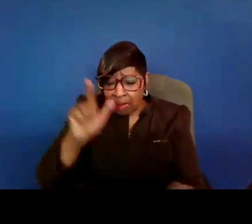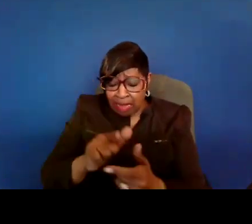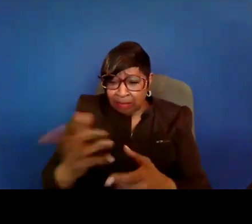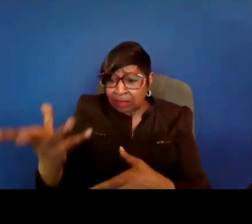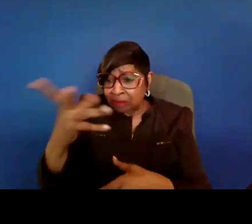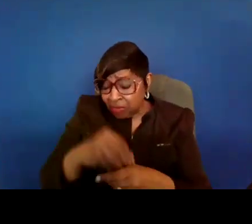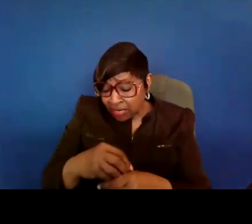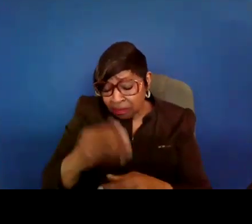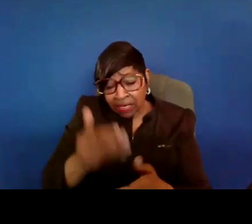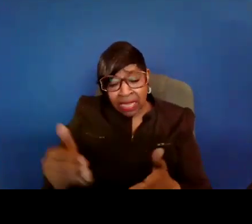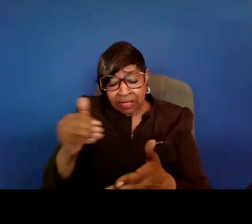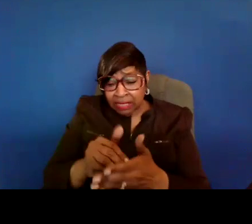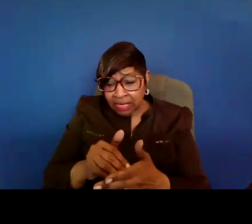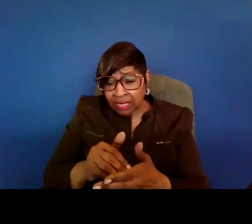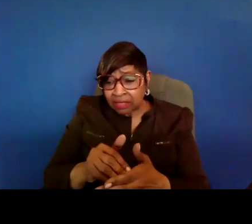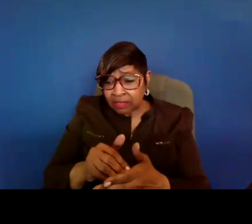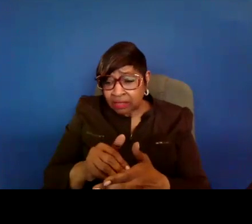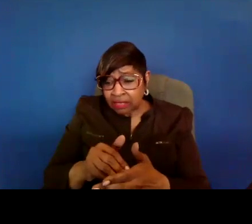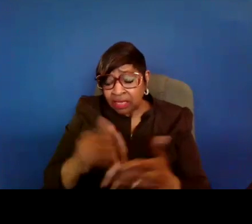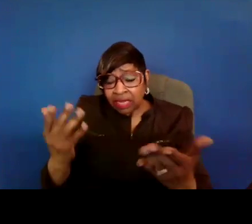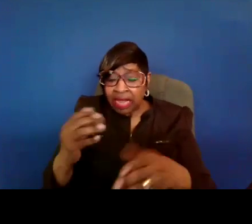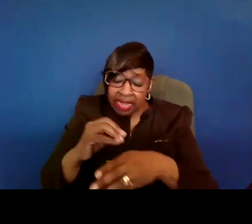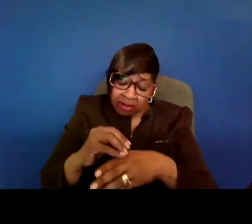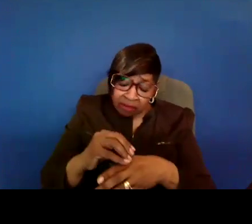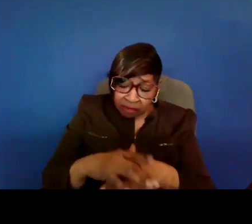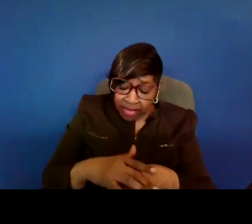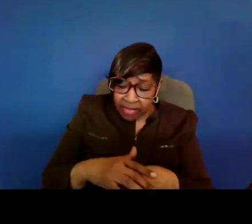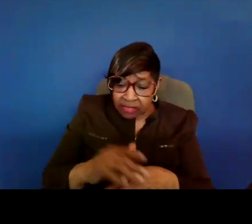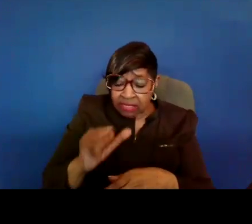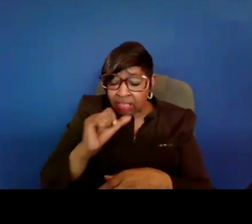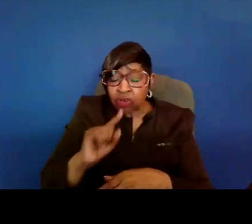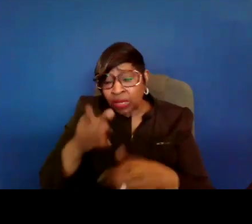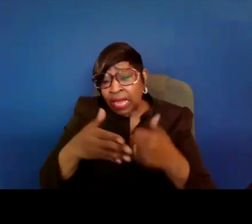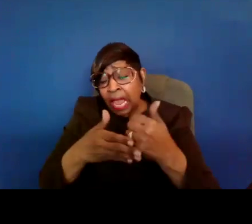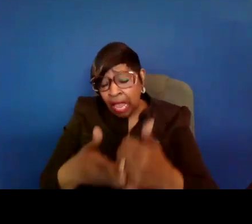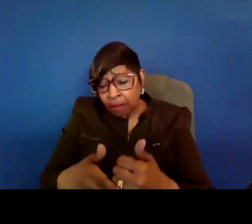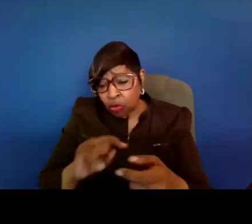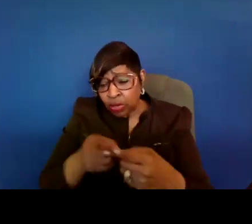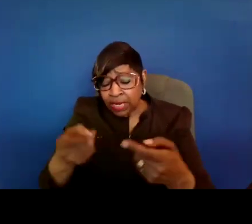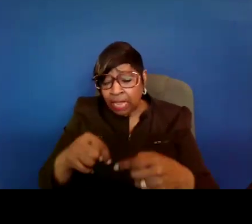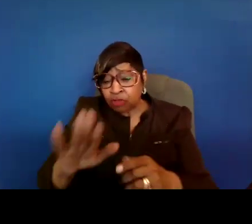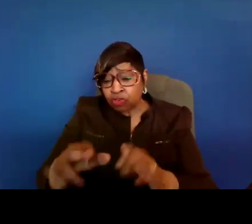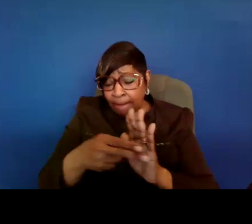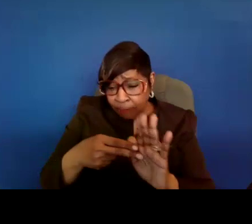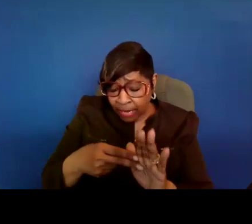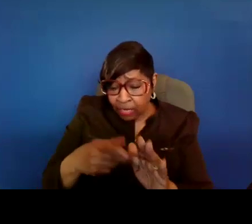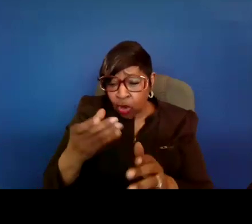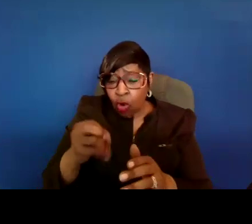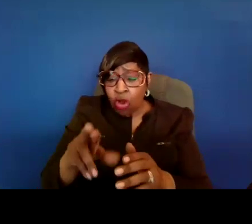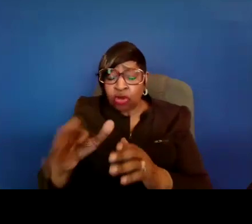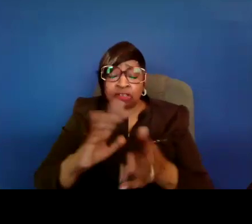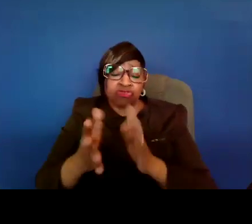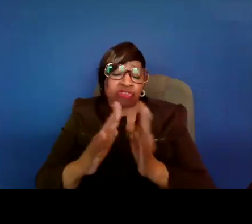again, it kind of affects, you know what I mean? Then it doesn't really help you out in terms of your brand or your traffic type of